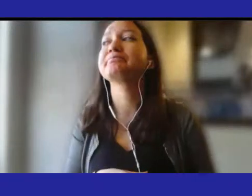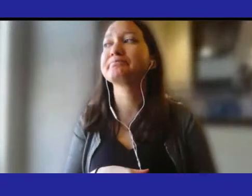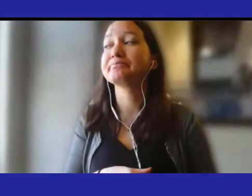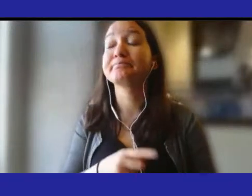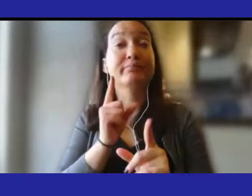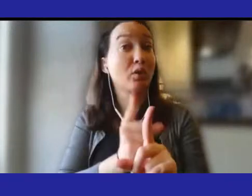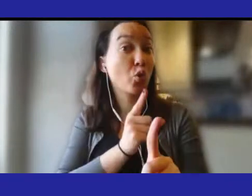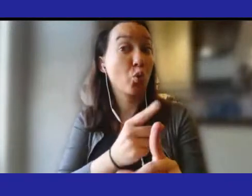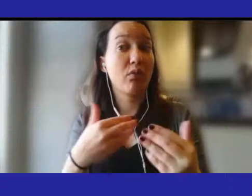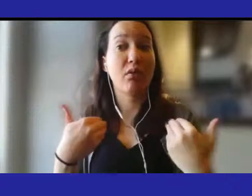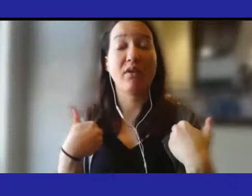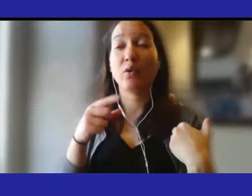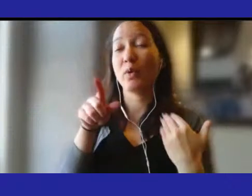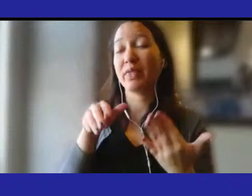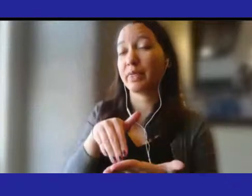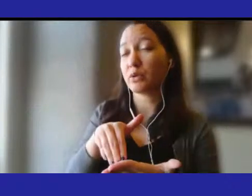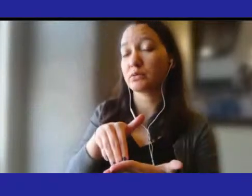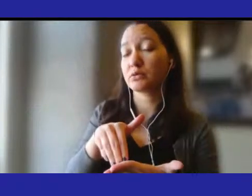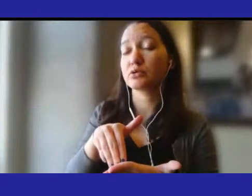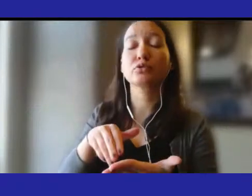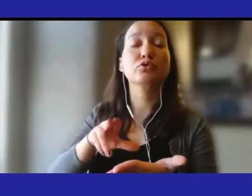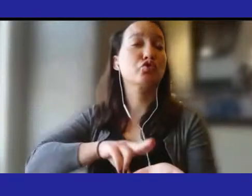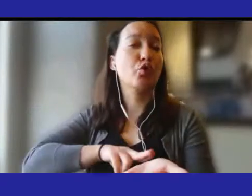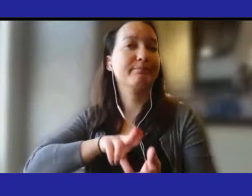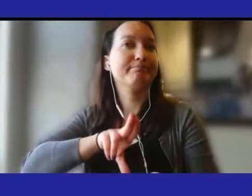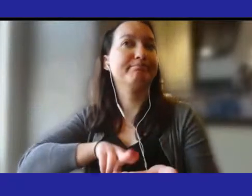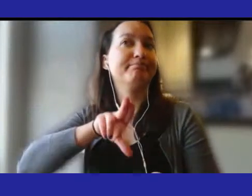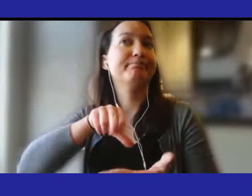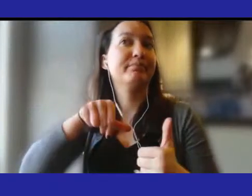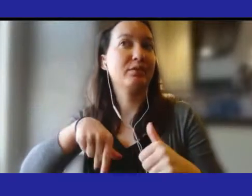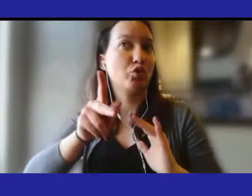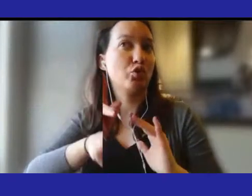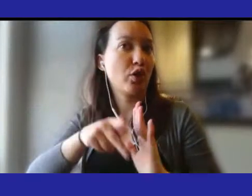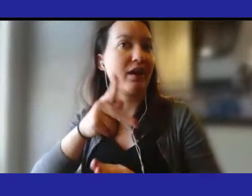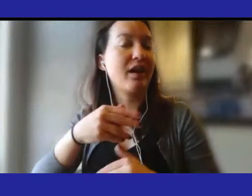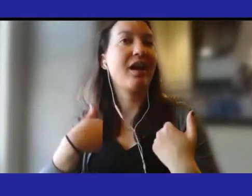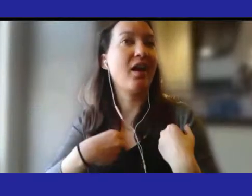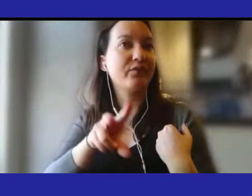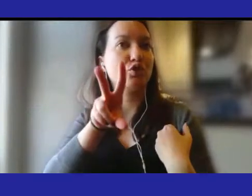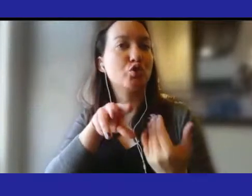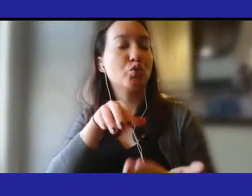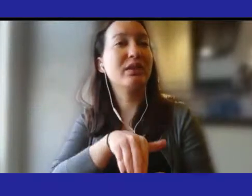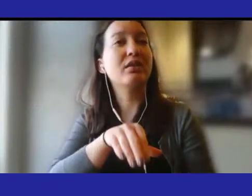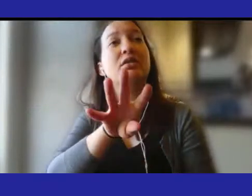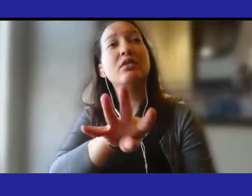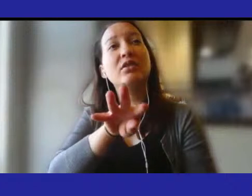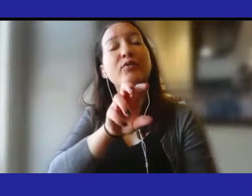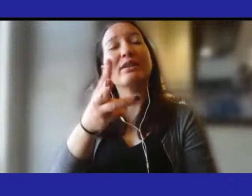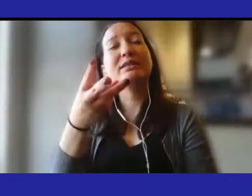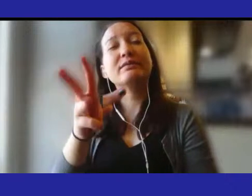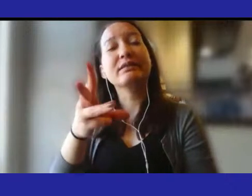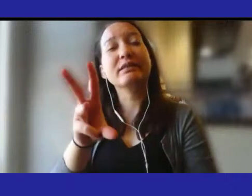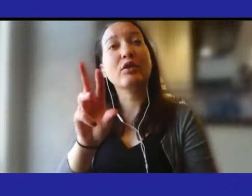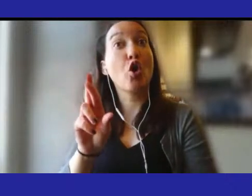to have 1,000 nurses enroll in the program, and we've had 2,416 registered nurses